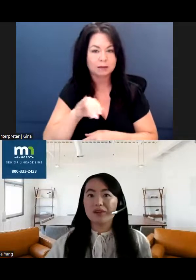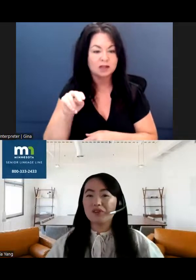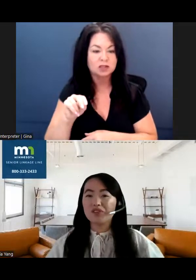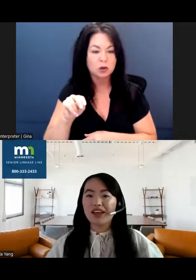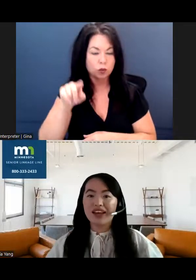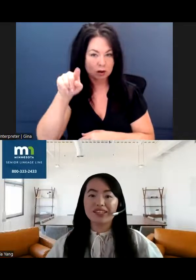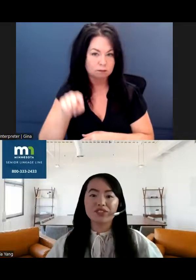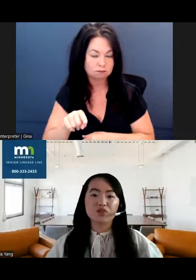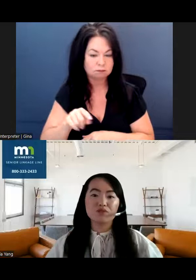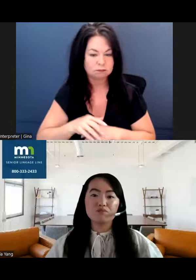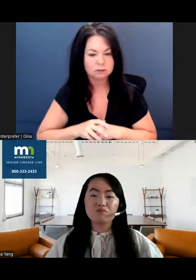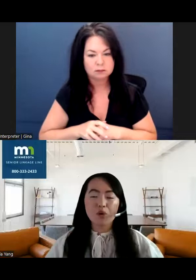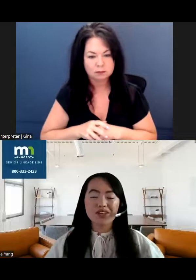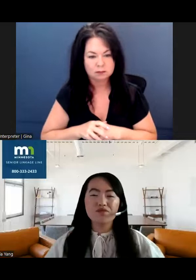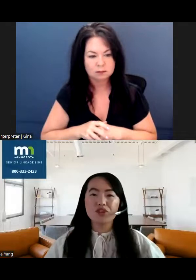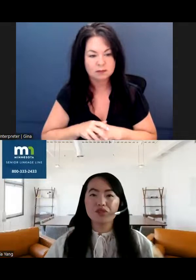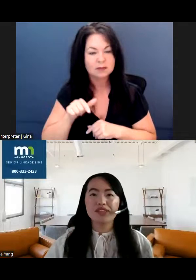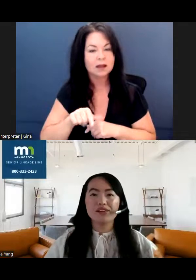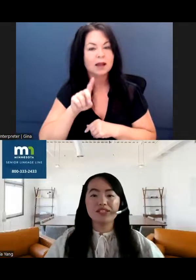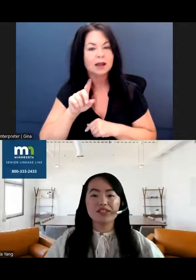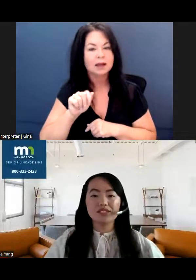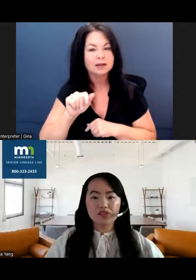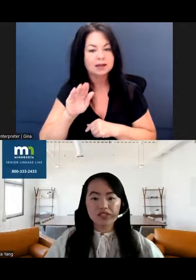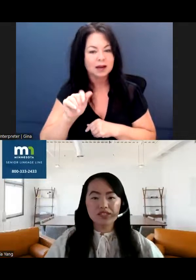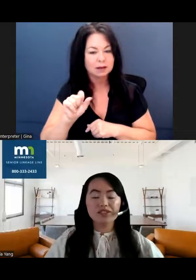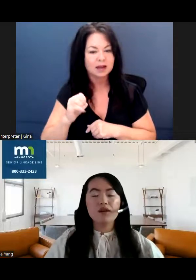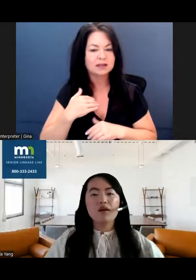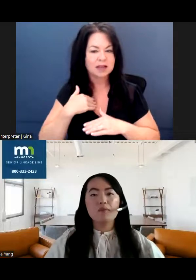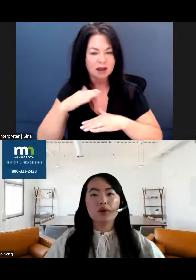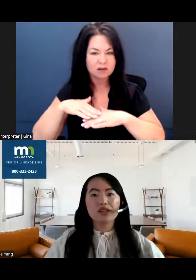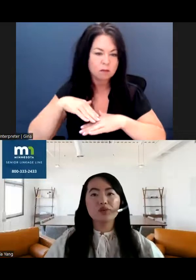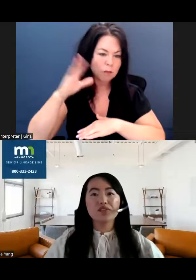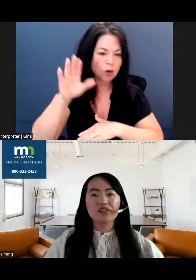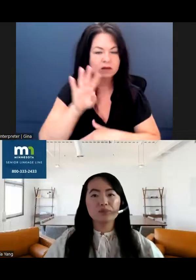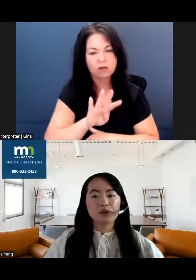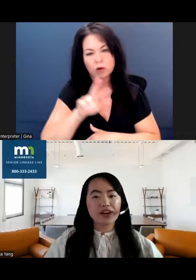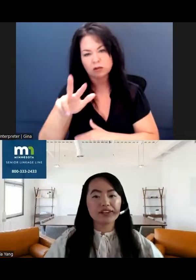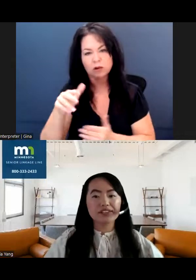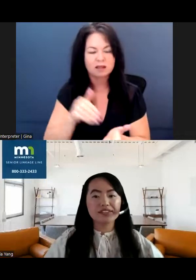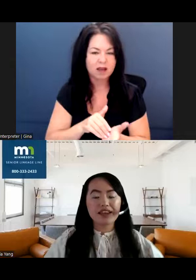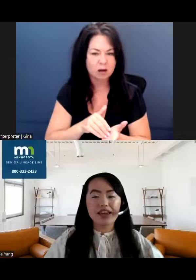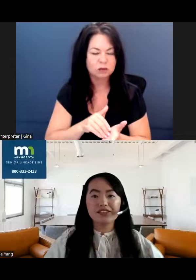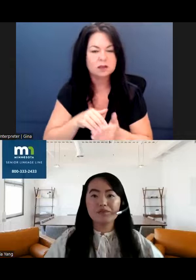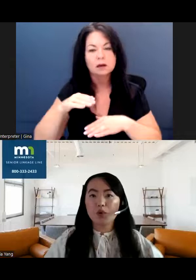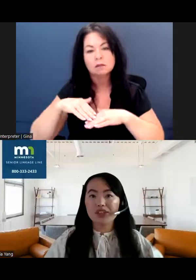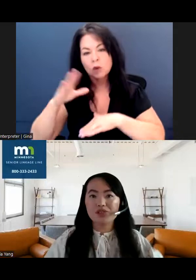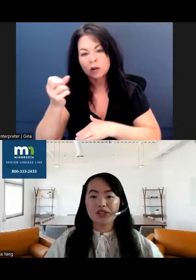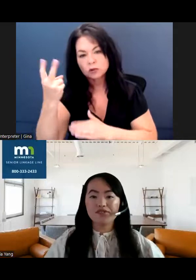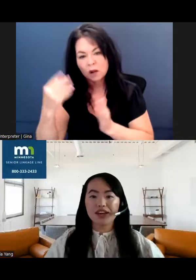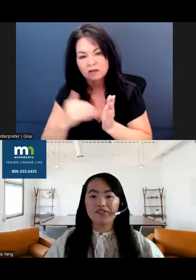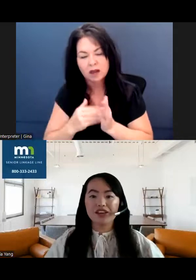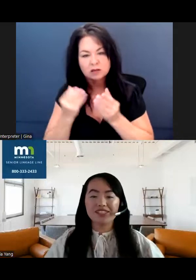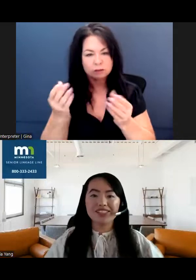database has more than 43,000 services, more than 12,000 providers, and more